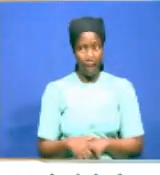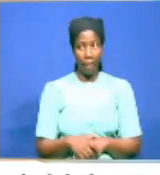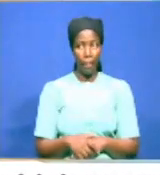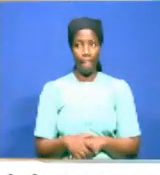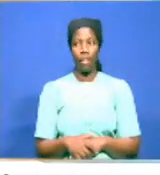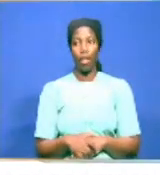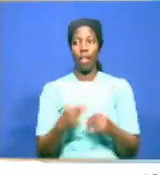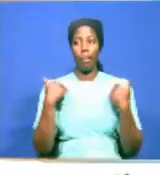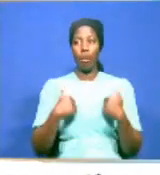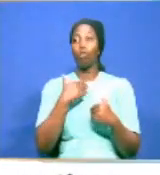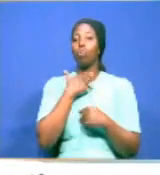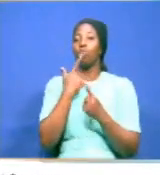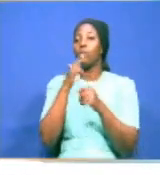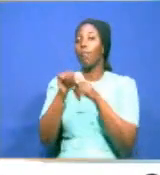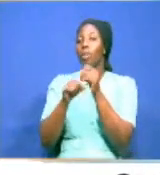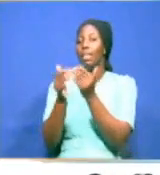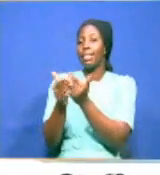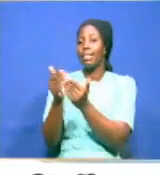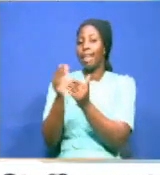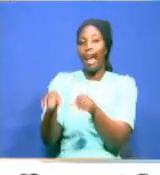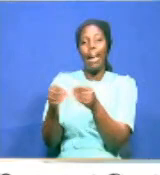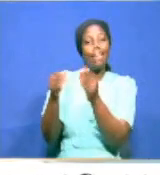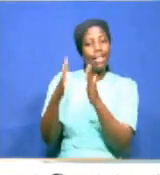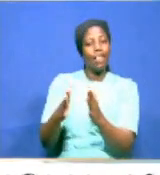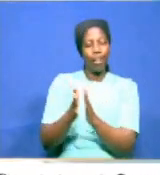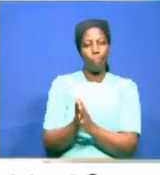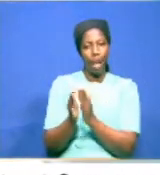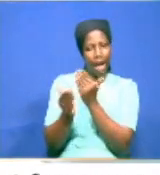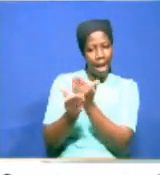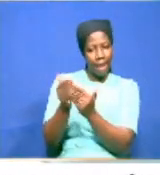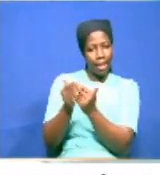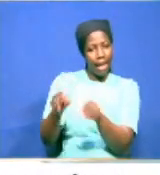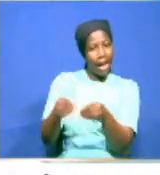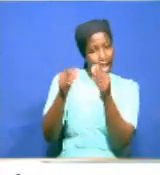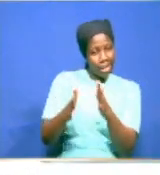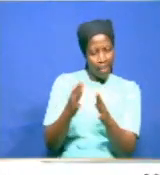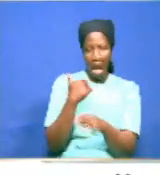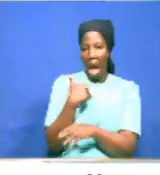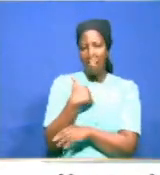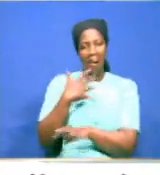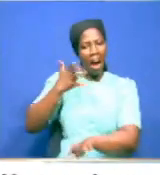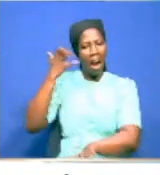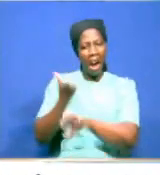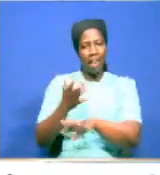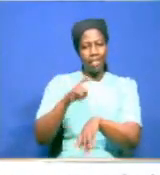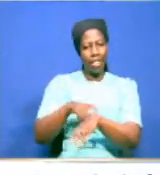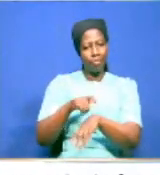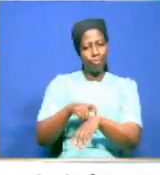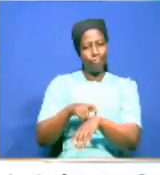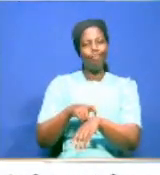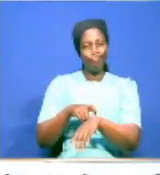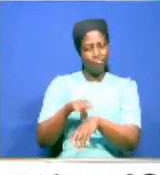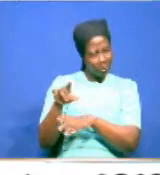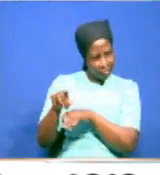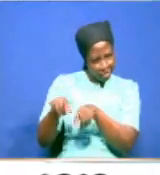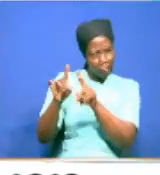want to talk about the issue of caregivers. Mm-hmm. Caregivers have a difficult moment. Yes. They're psychologically